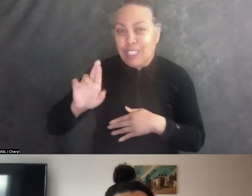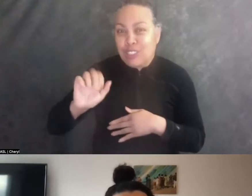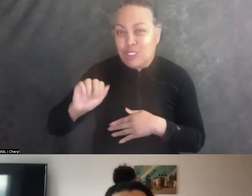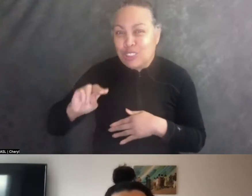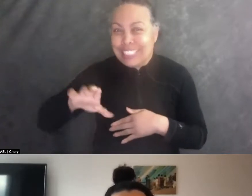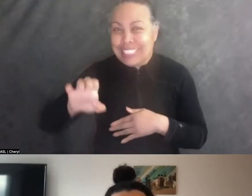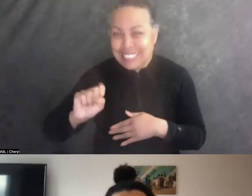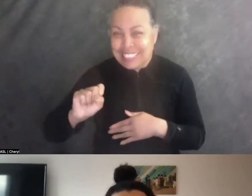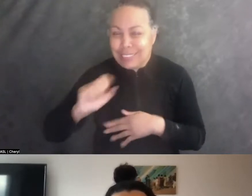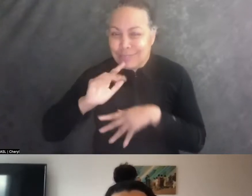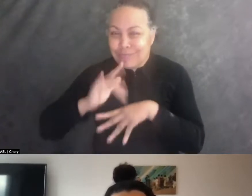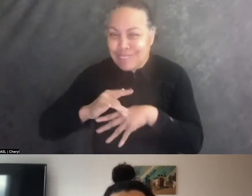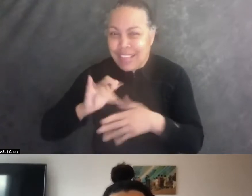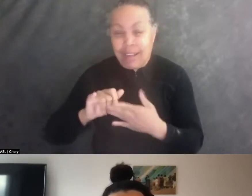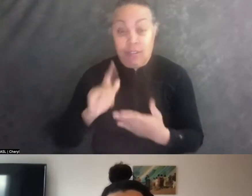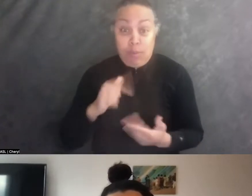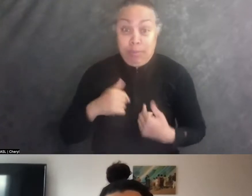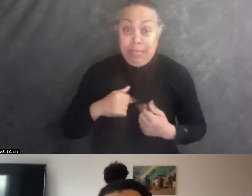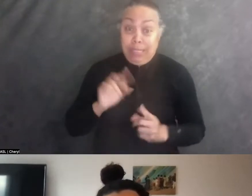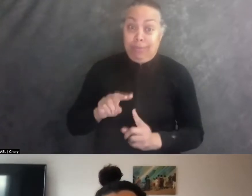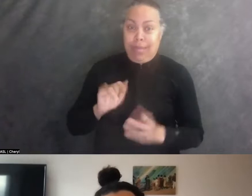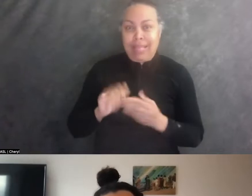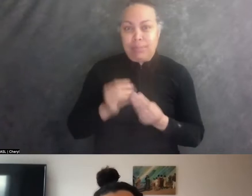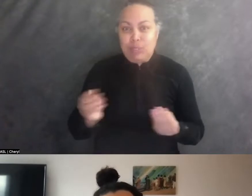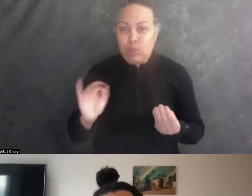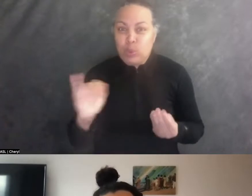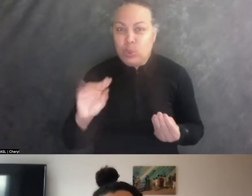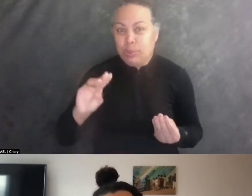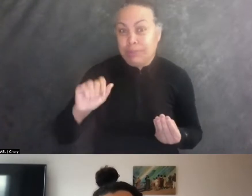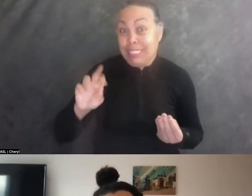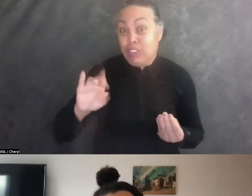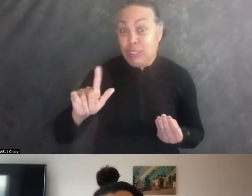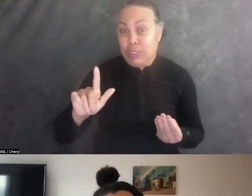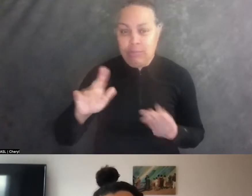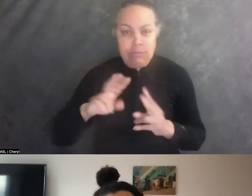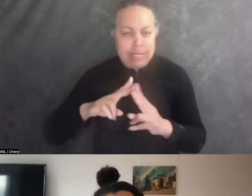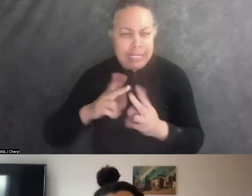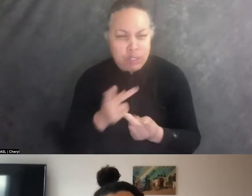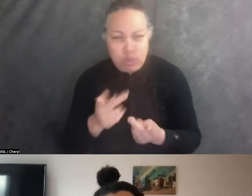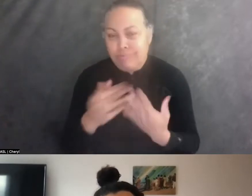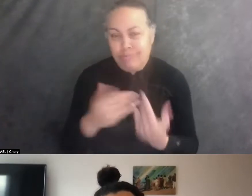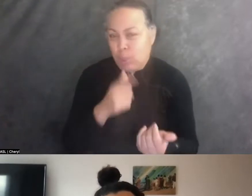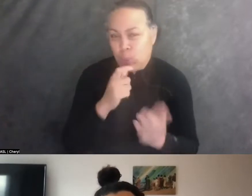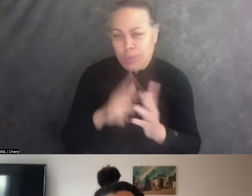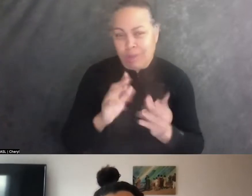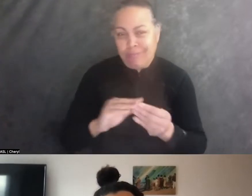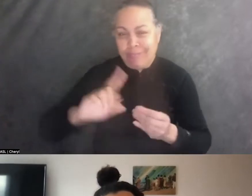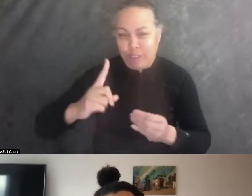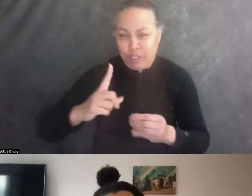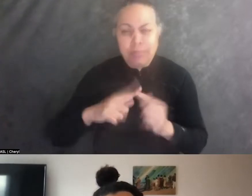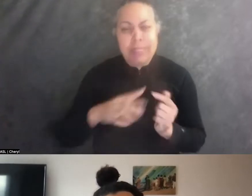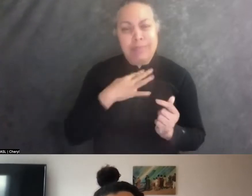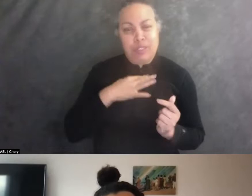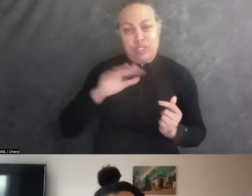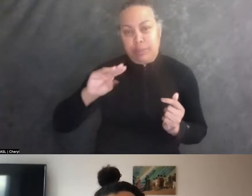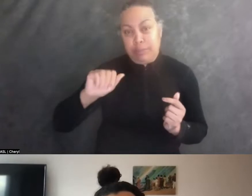understand as material. So I want to ask either of the two of you, I don't care who starts first, but I want you to talk about what materiality means